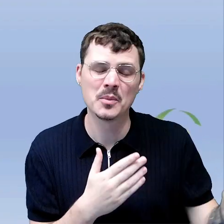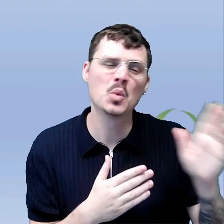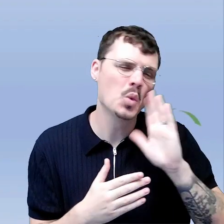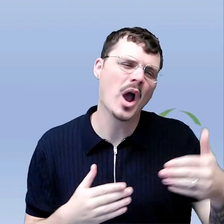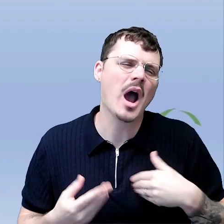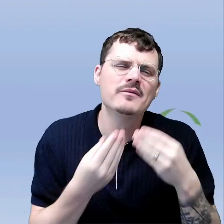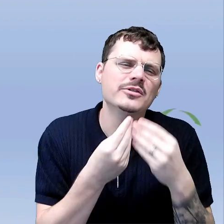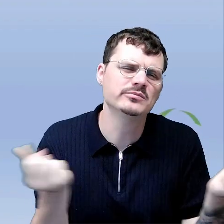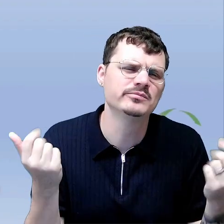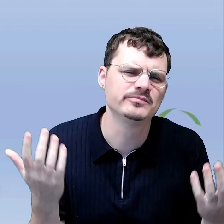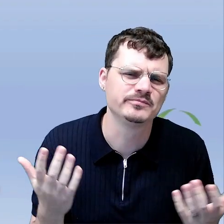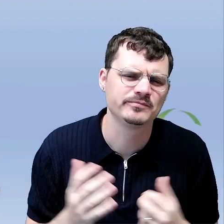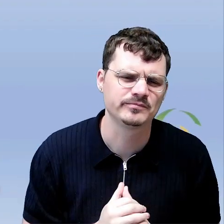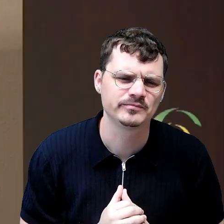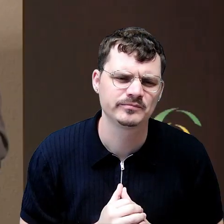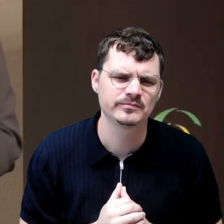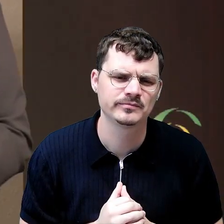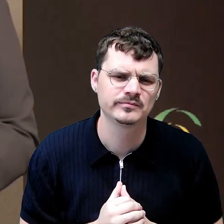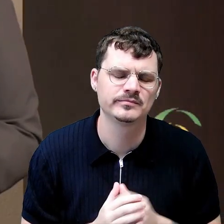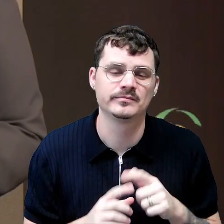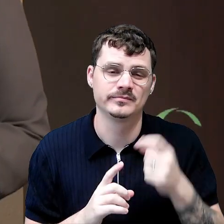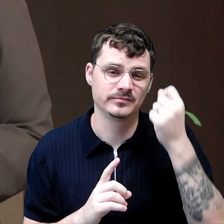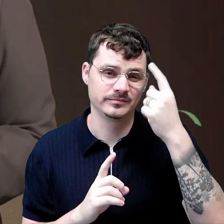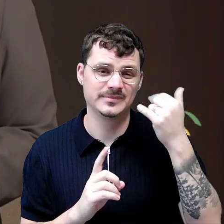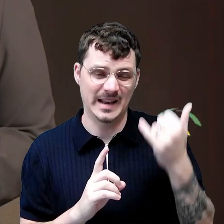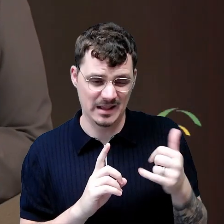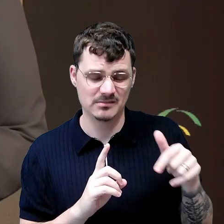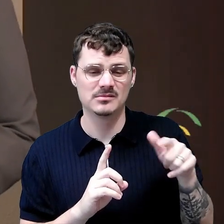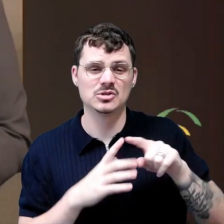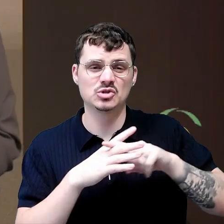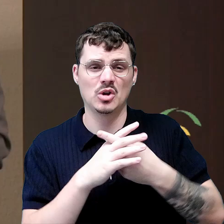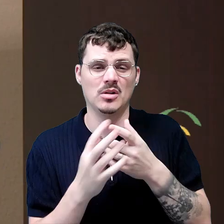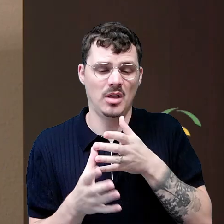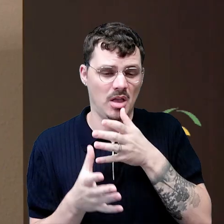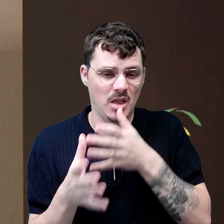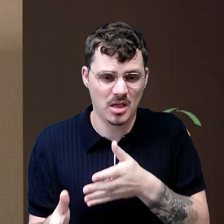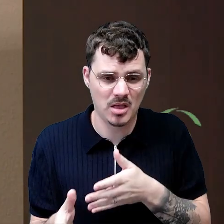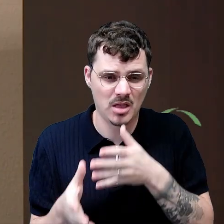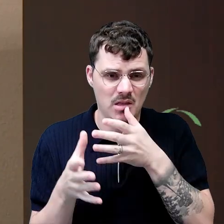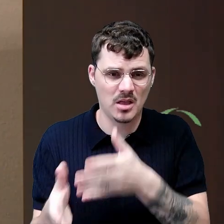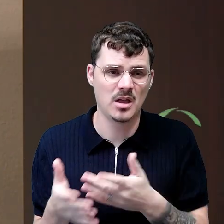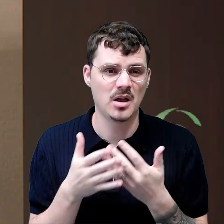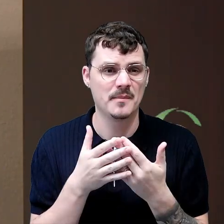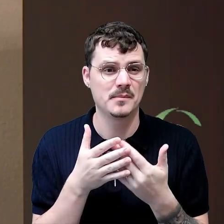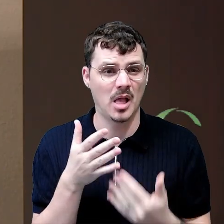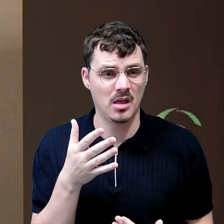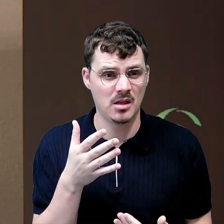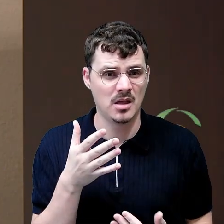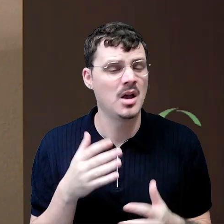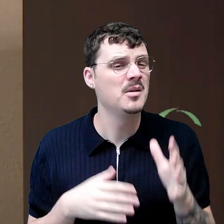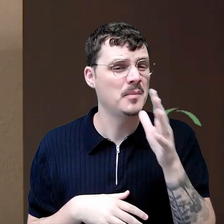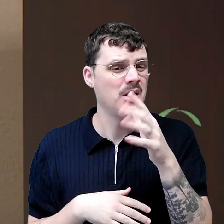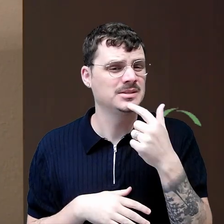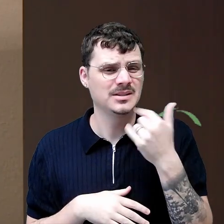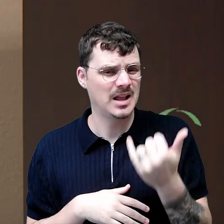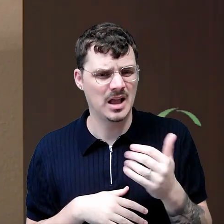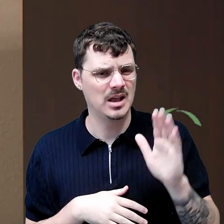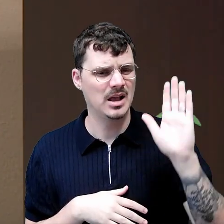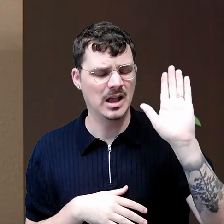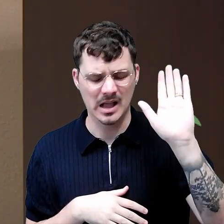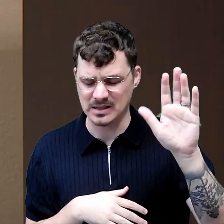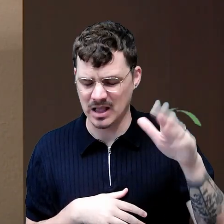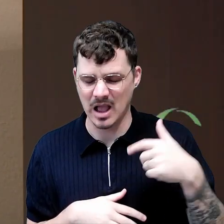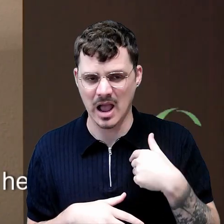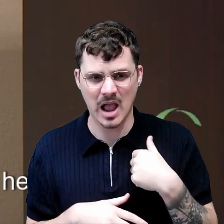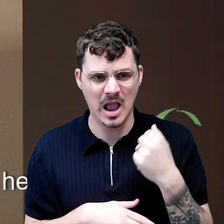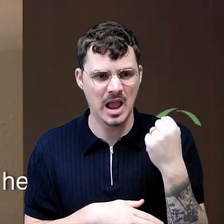away. When he started vomiting gobs of blood, his mother said, "All right, I'm going to